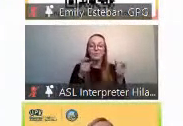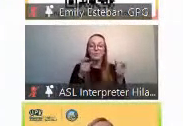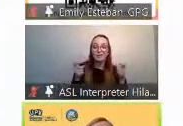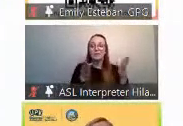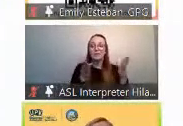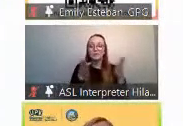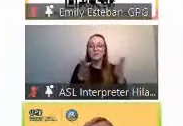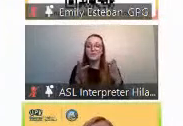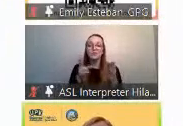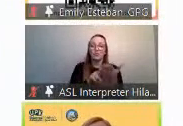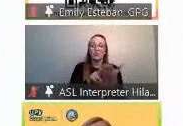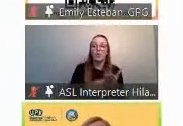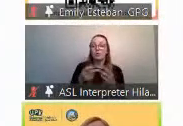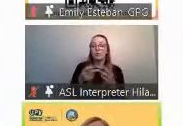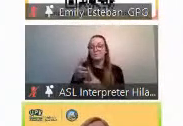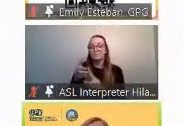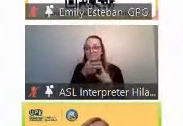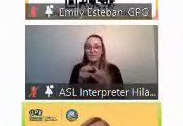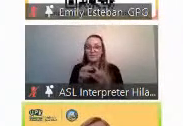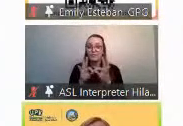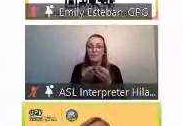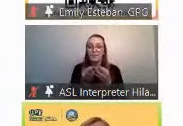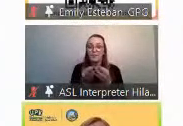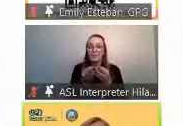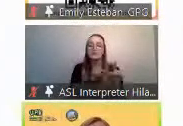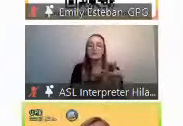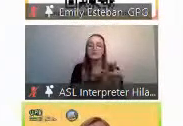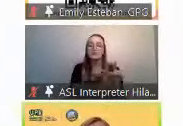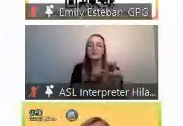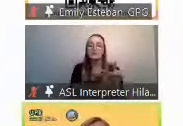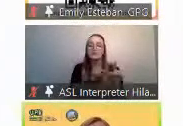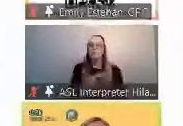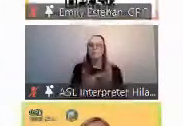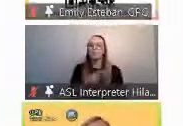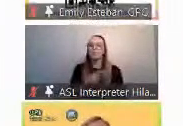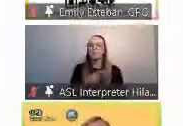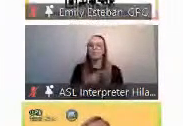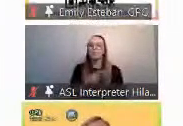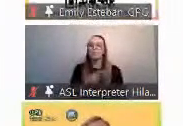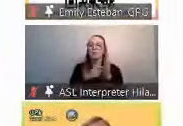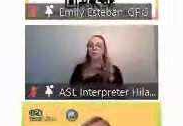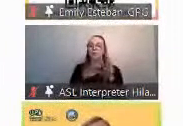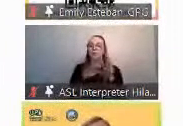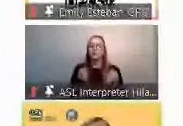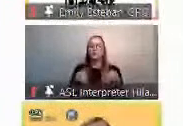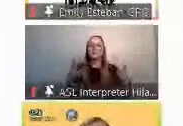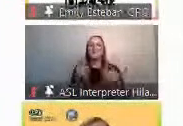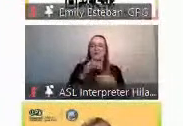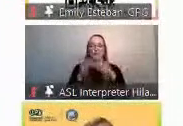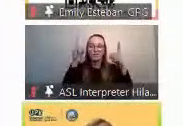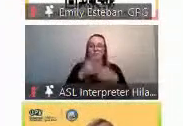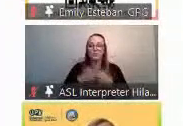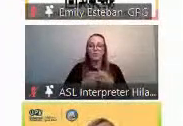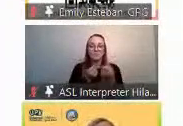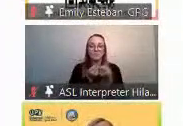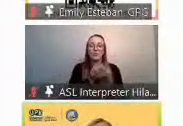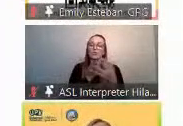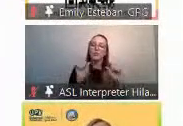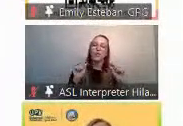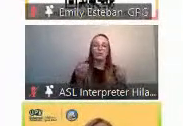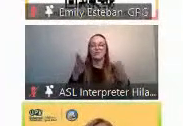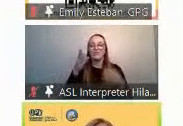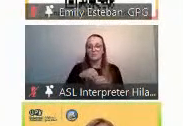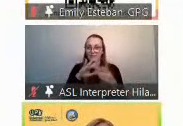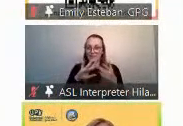required to provide specific early education program support to all providers in the network. FECHN program staff work